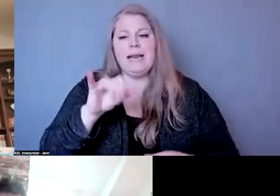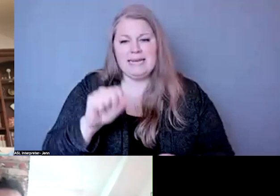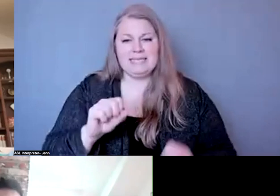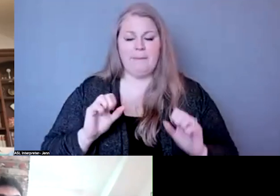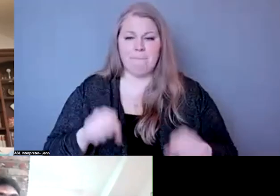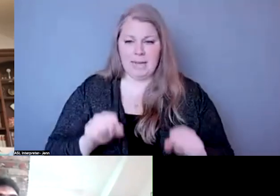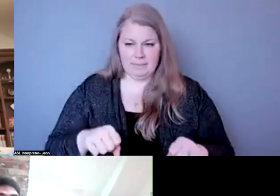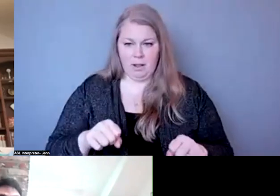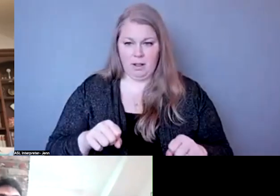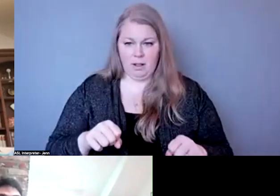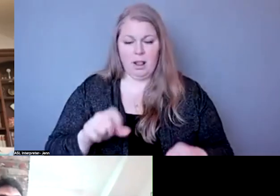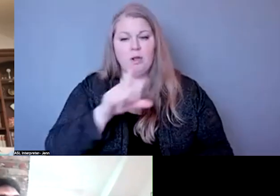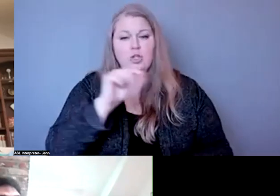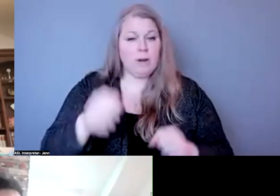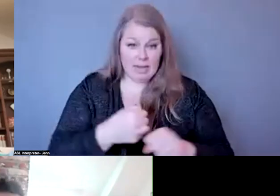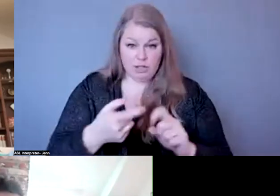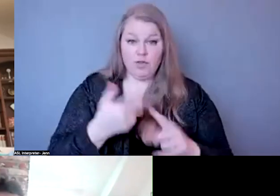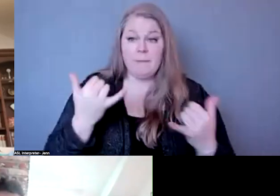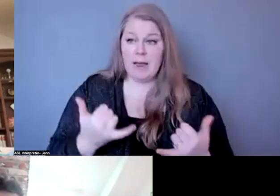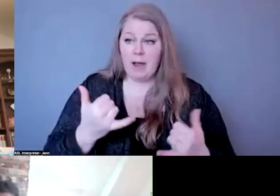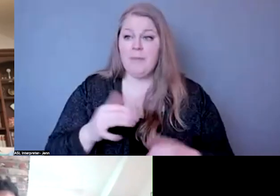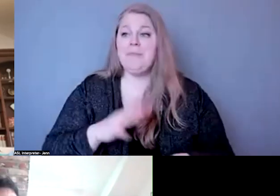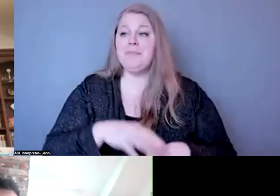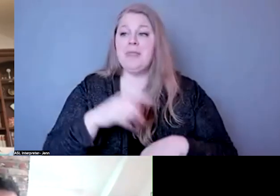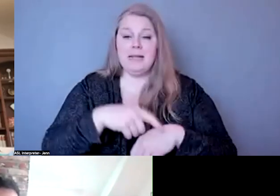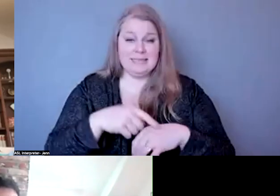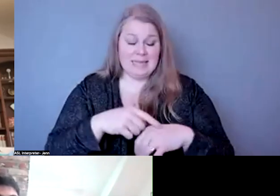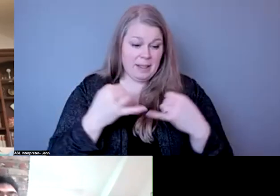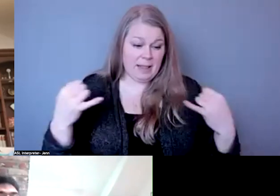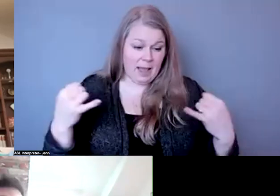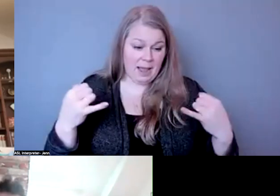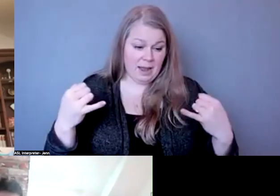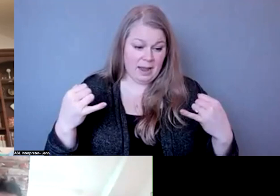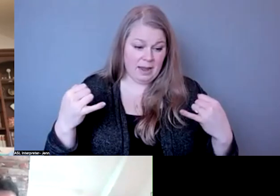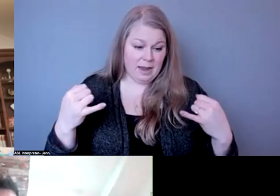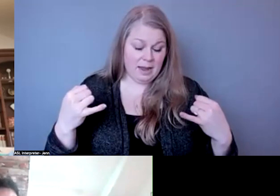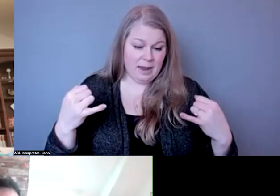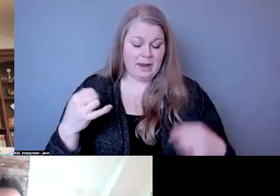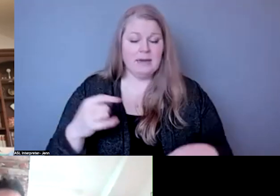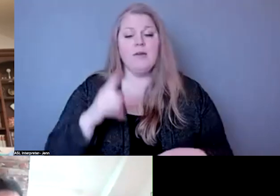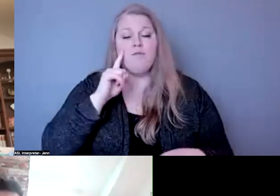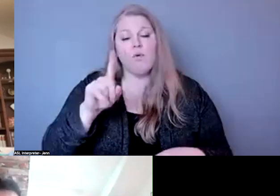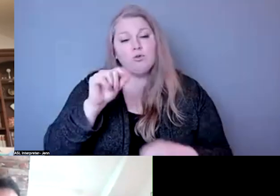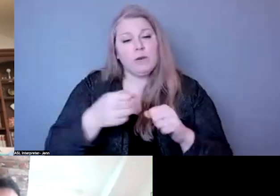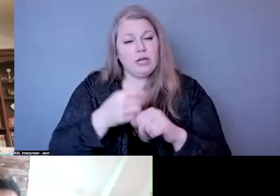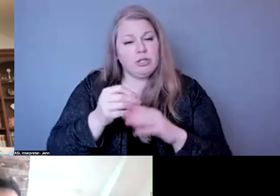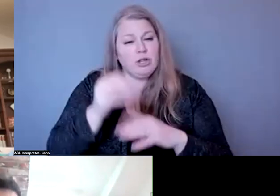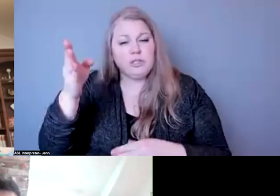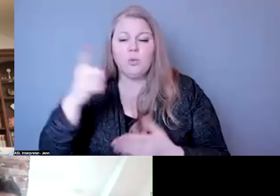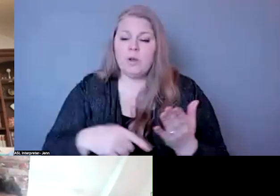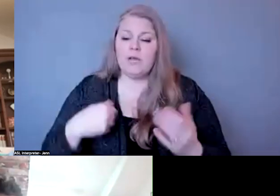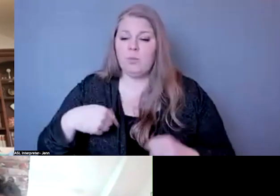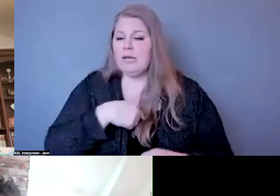possible 20 years from now, right? So the timeline that Greg presented to me was about 20 years in the future. What can we make some assumptions